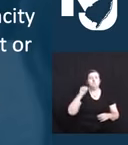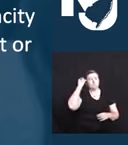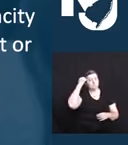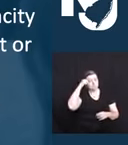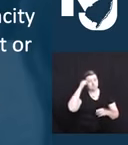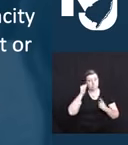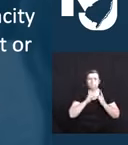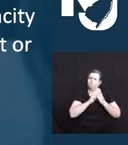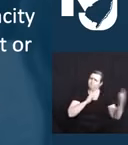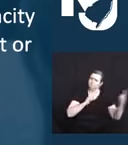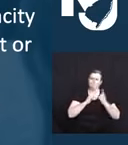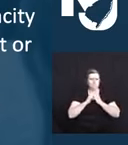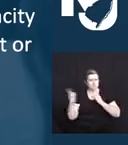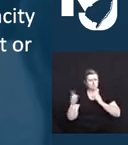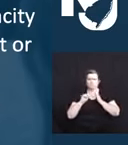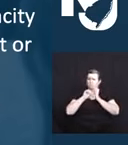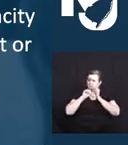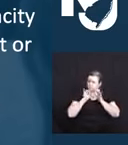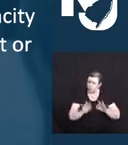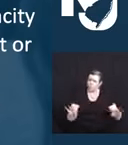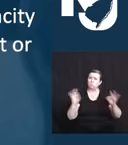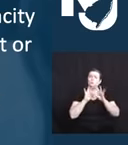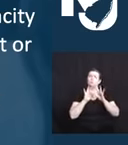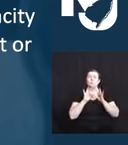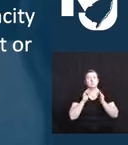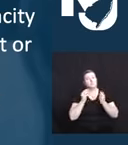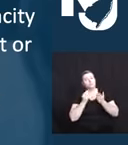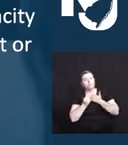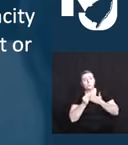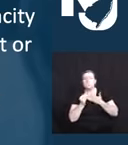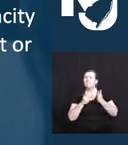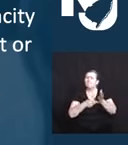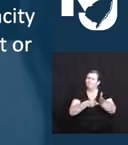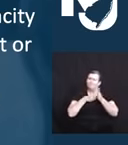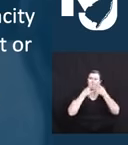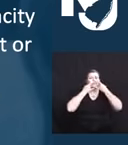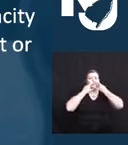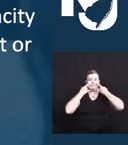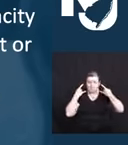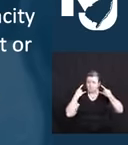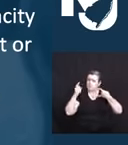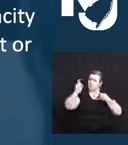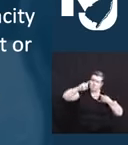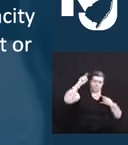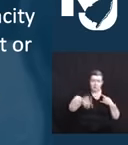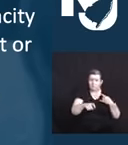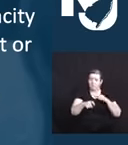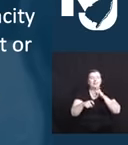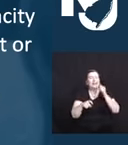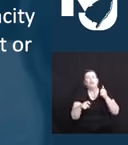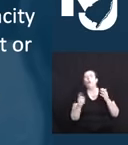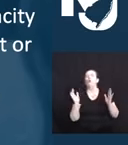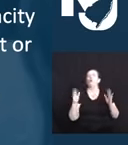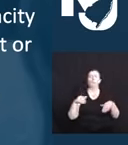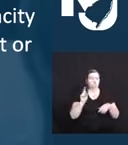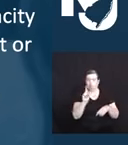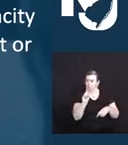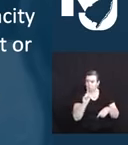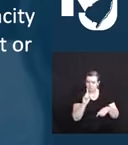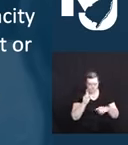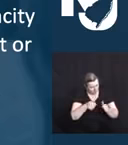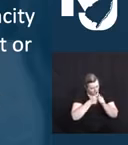all mall customers will be required to wear face coverings. Please abide by that at all times